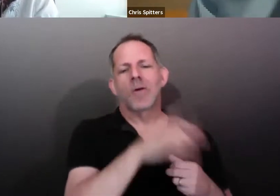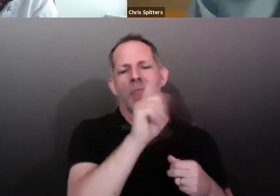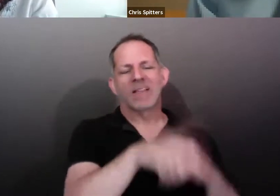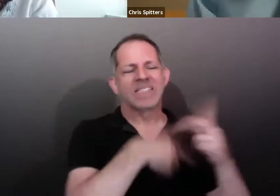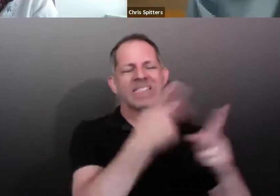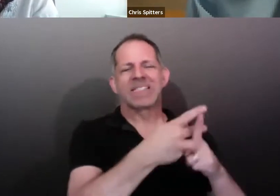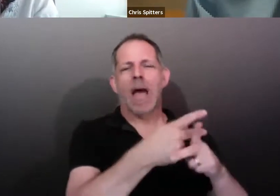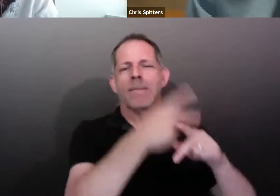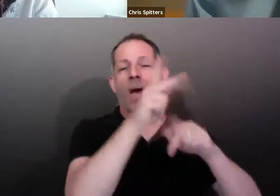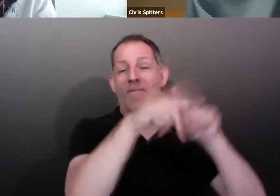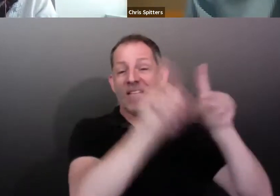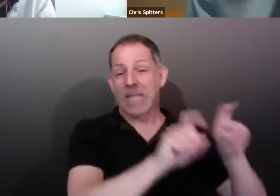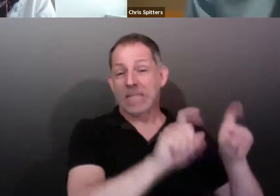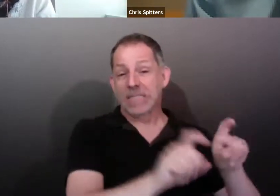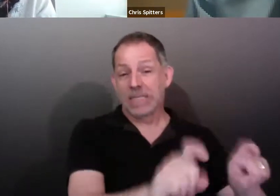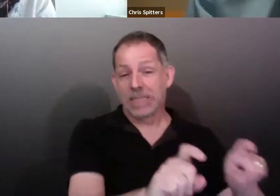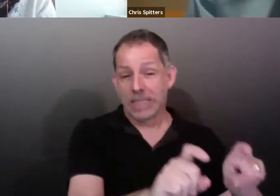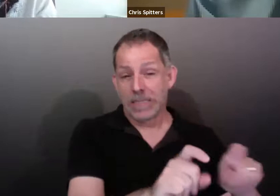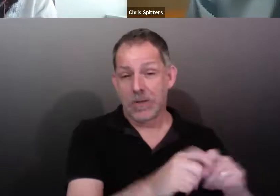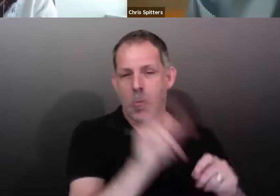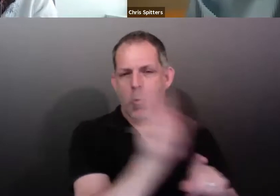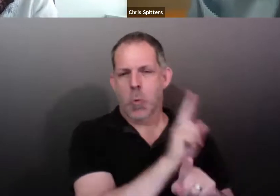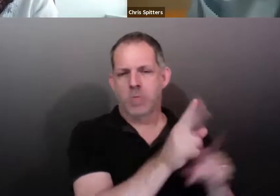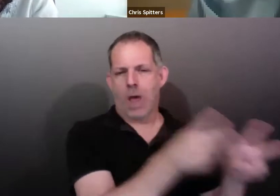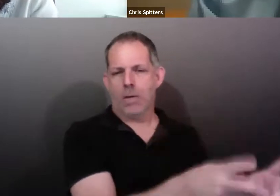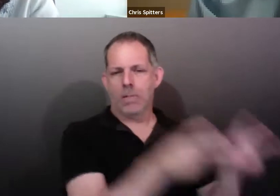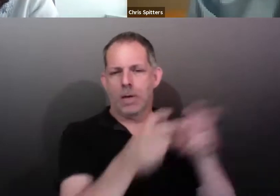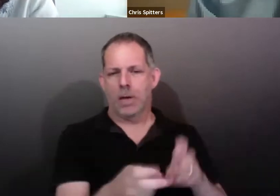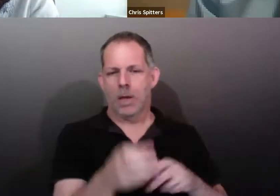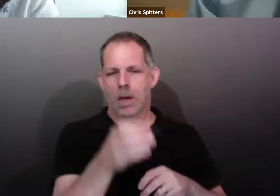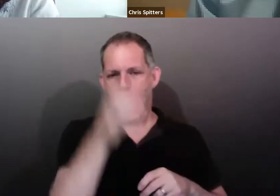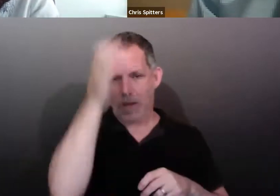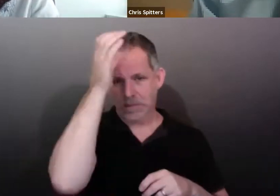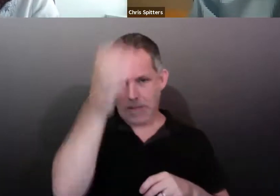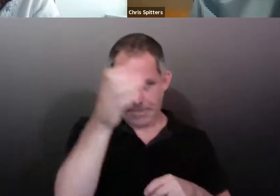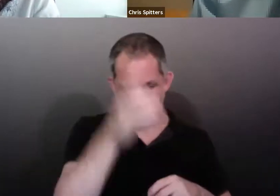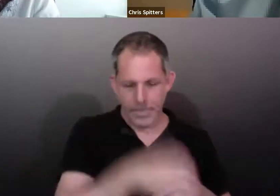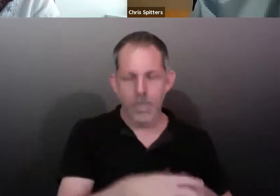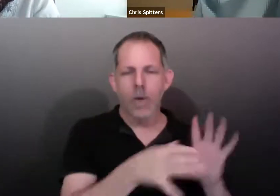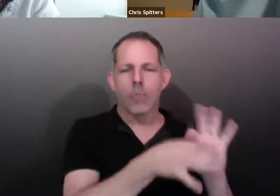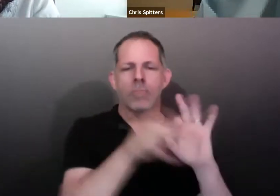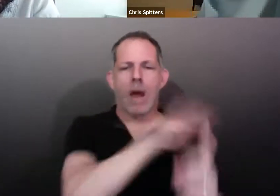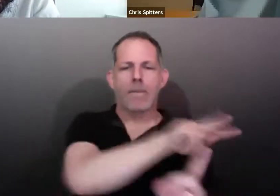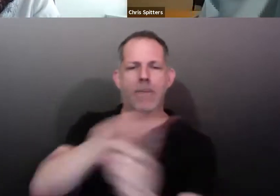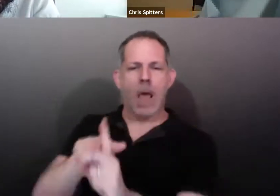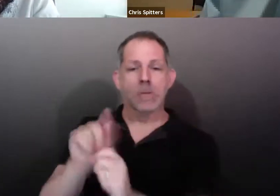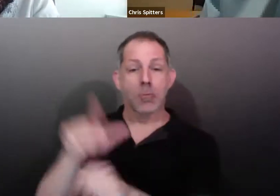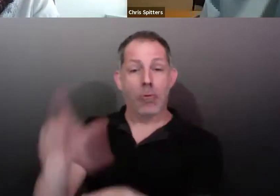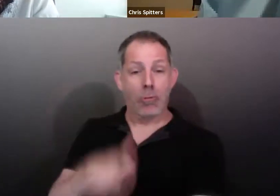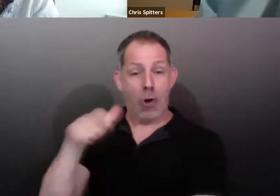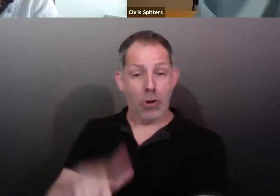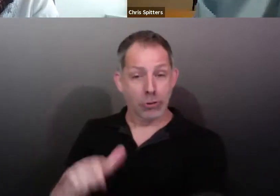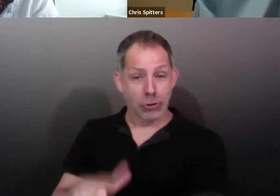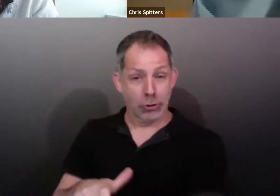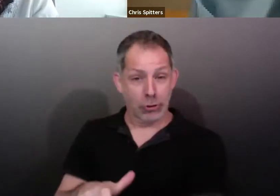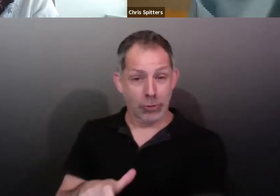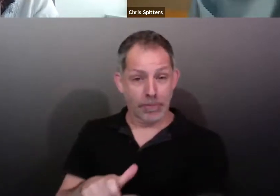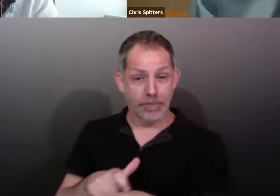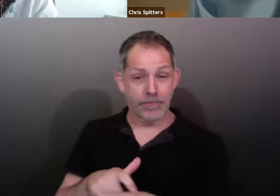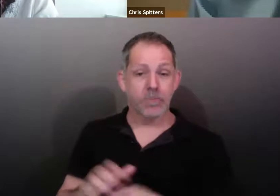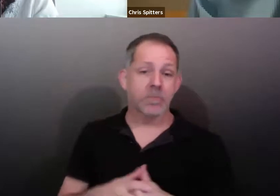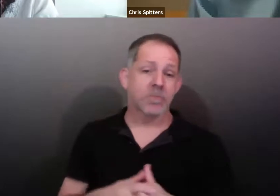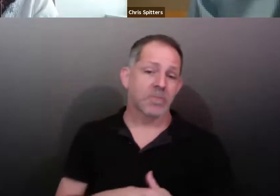time, long-term care related cases, which means staff and residents, are still only about 3% of what we've